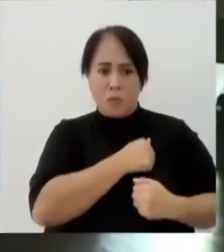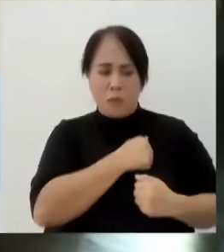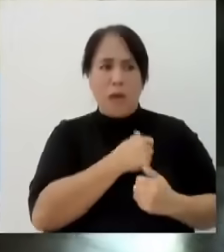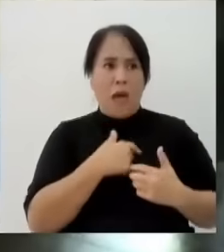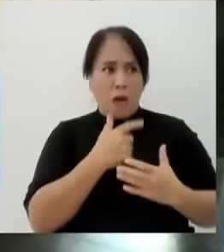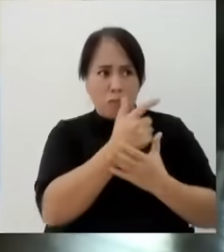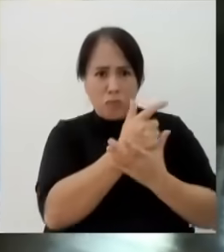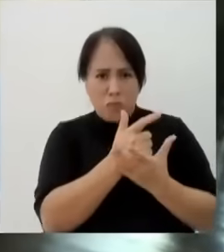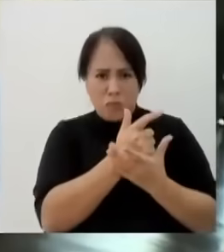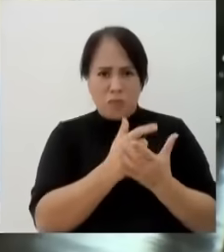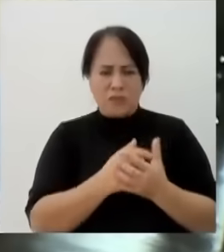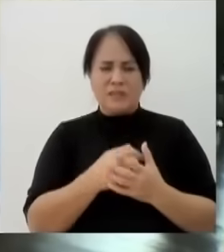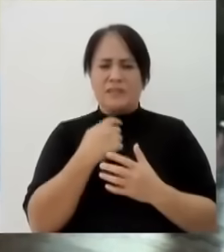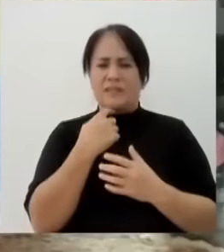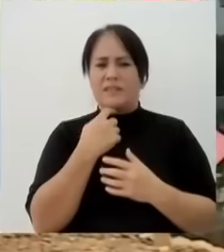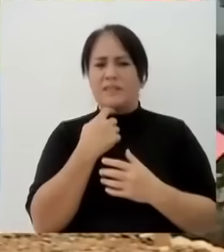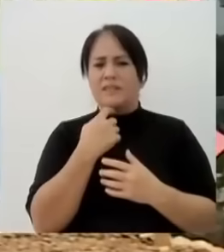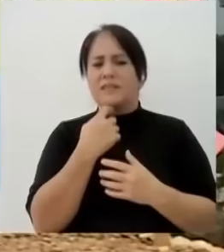Basically, it's a blanket